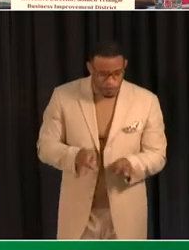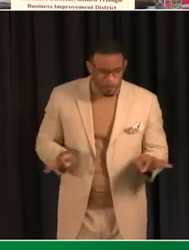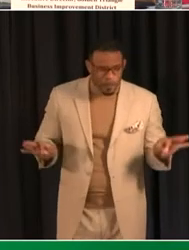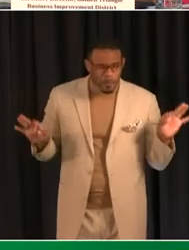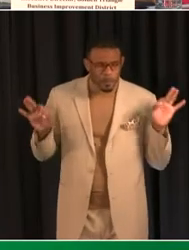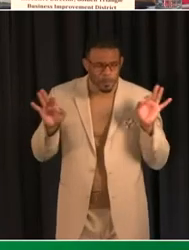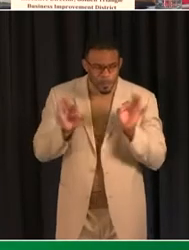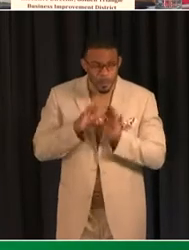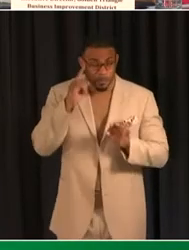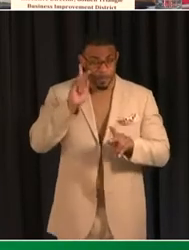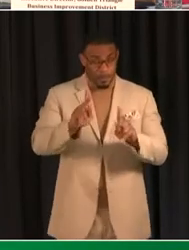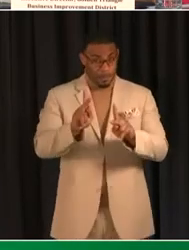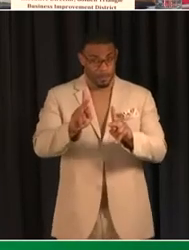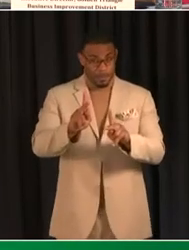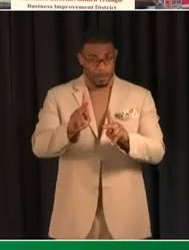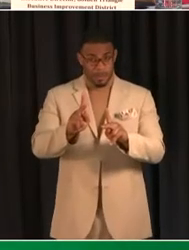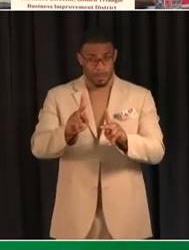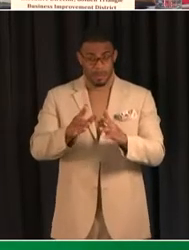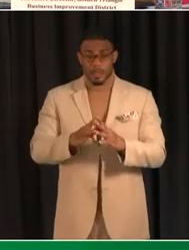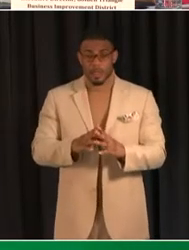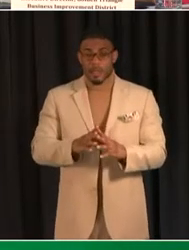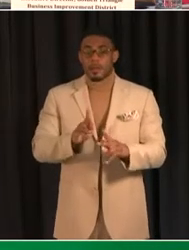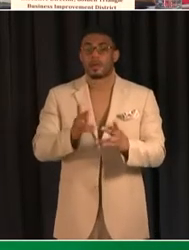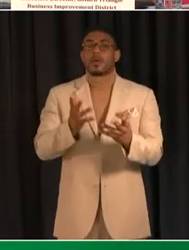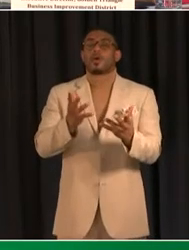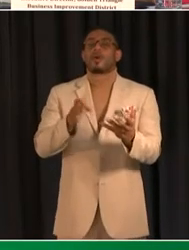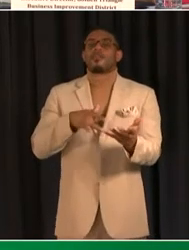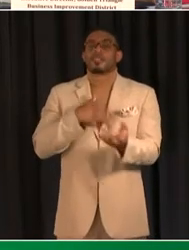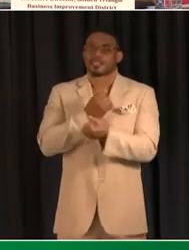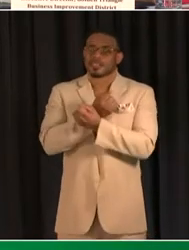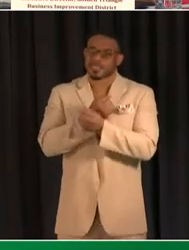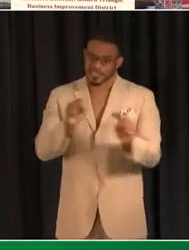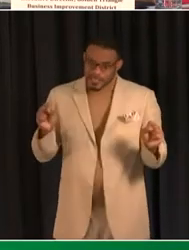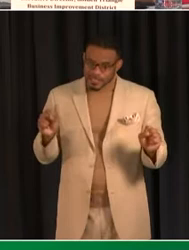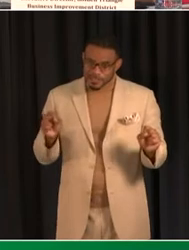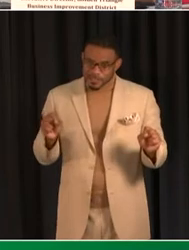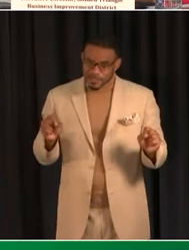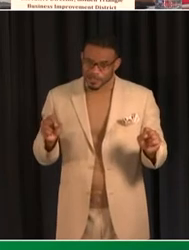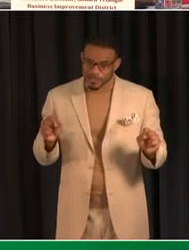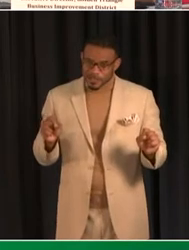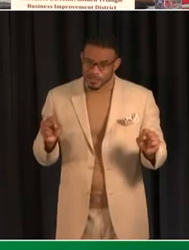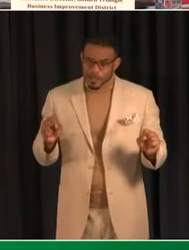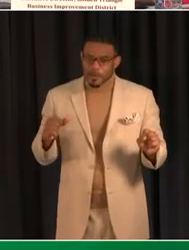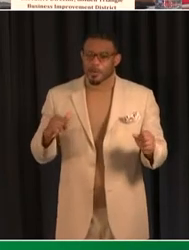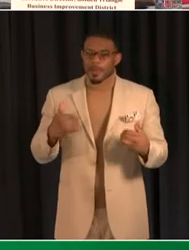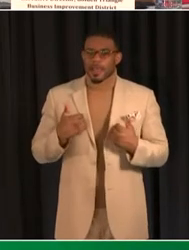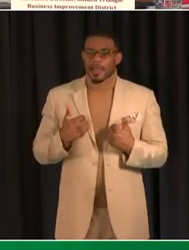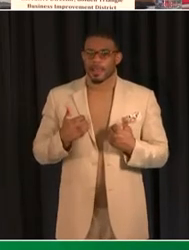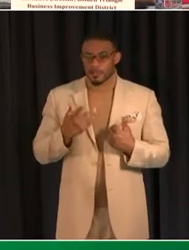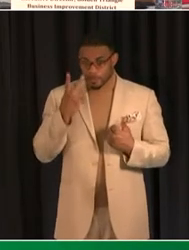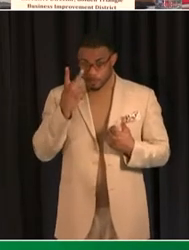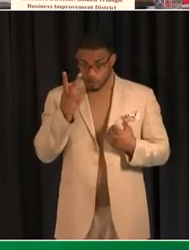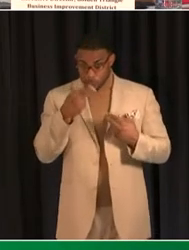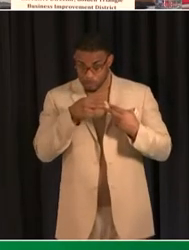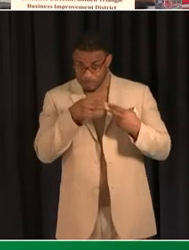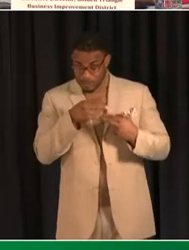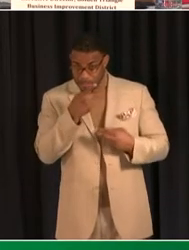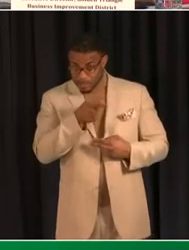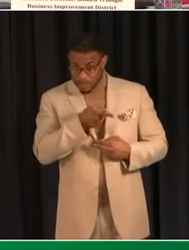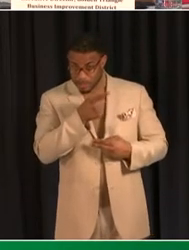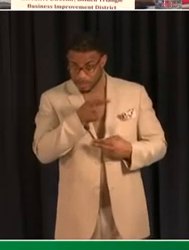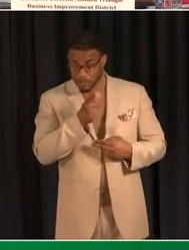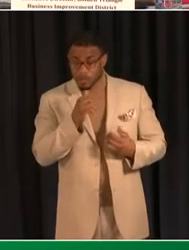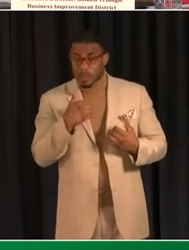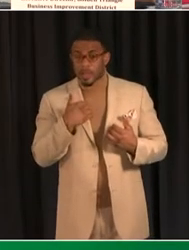absolutely critical for people. People want to feel safe. And so we have, you see 2